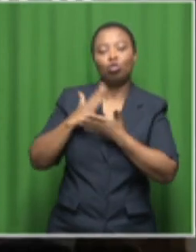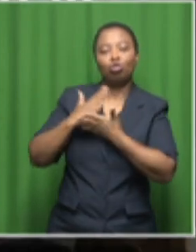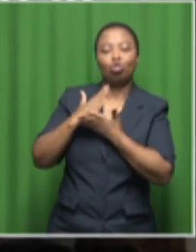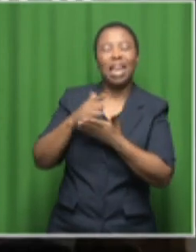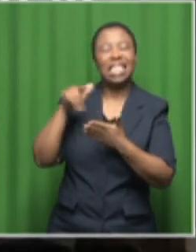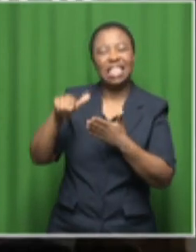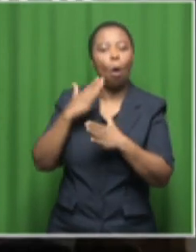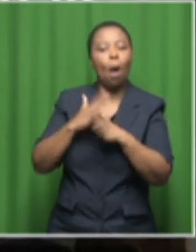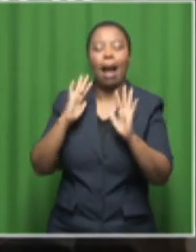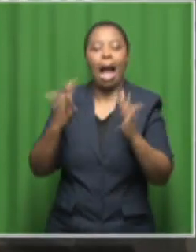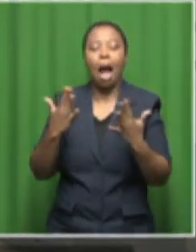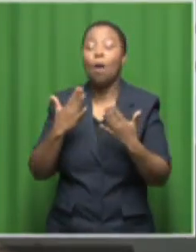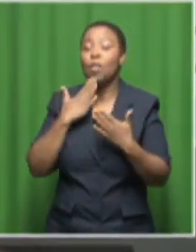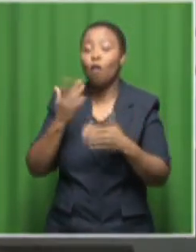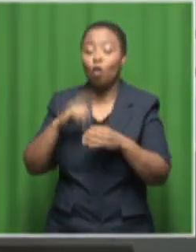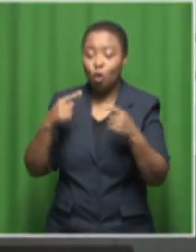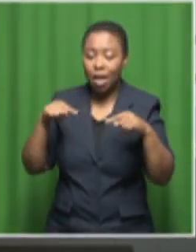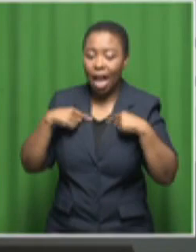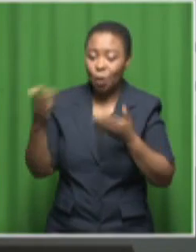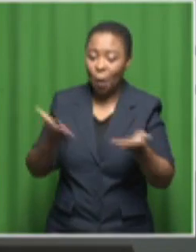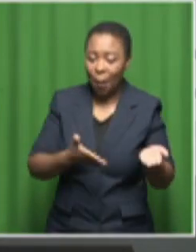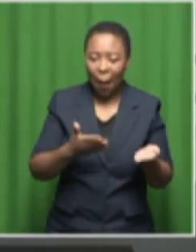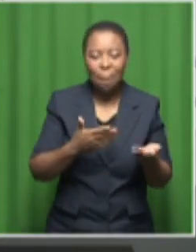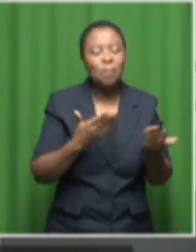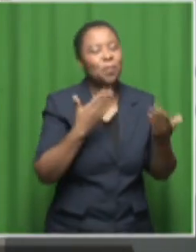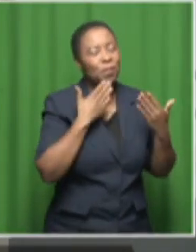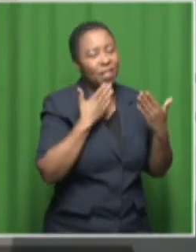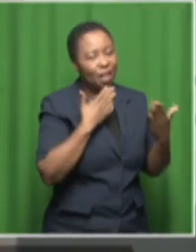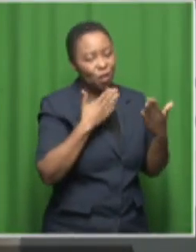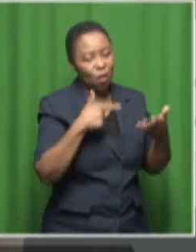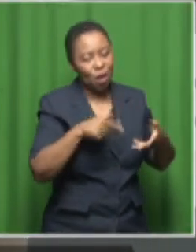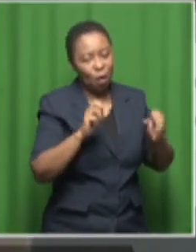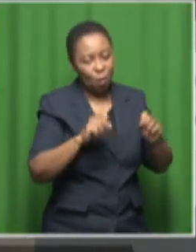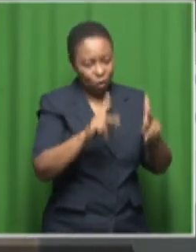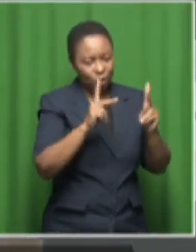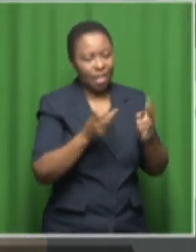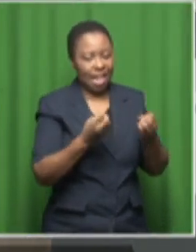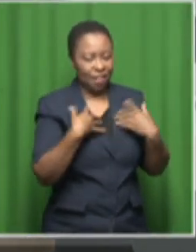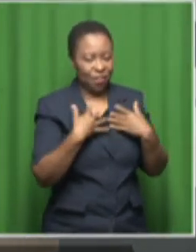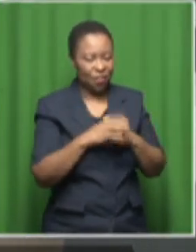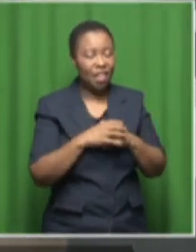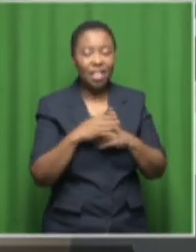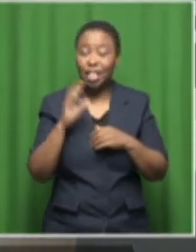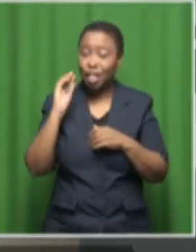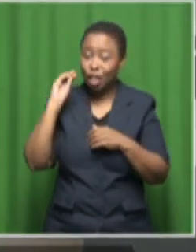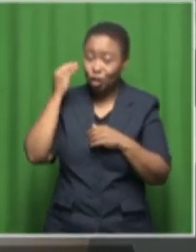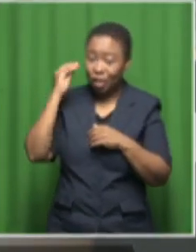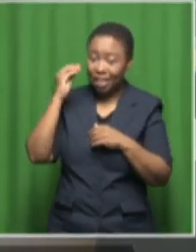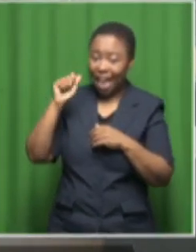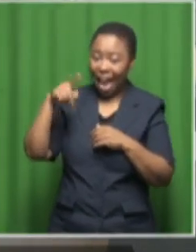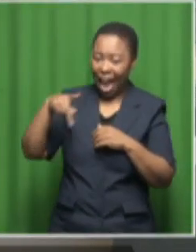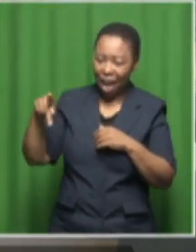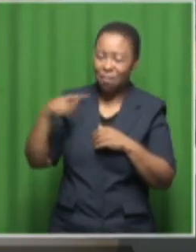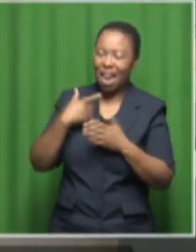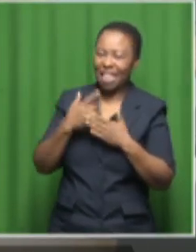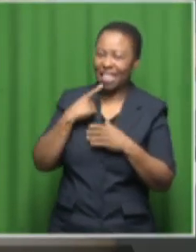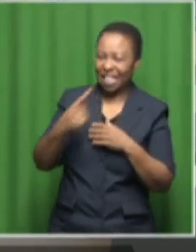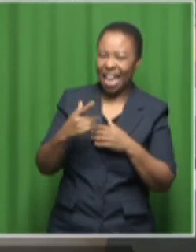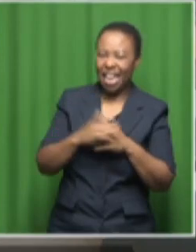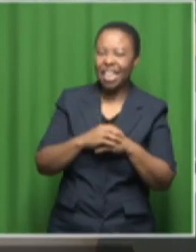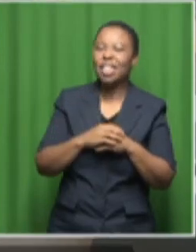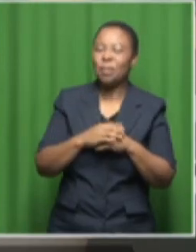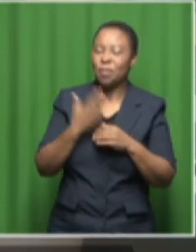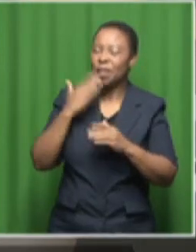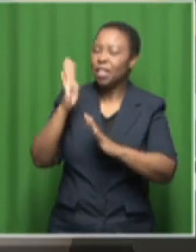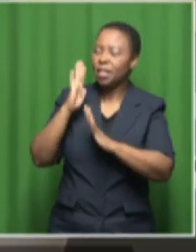very good morning. Thanks for joining us. Good morning, Simpiwe. Thank you so much for the opportunity. Very interesting app, I must say. Just